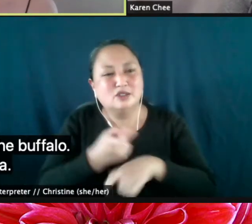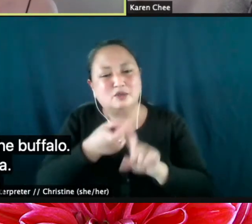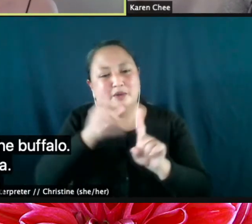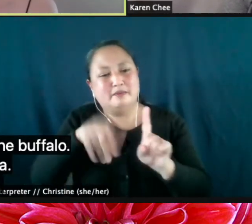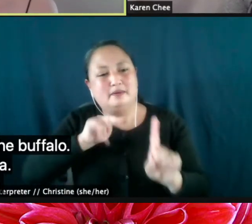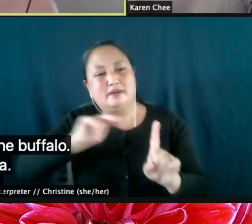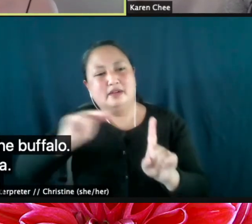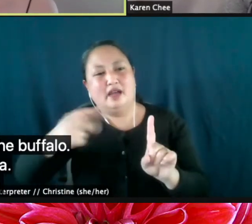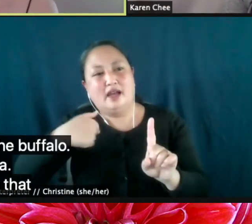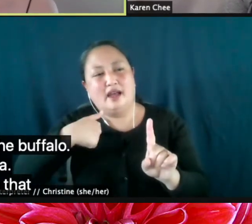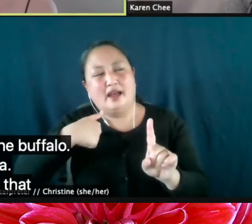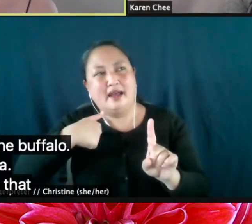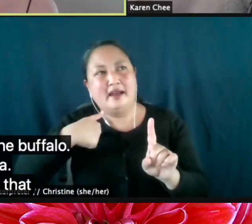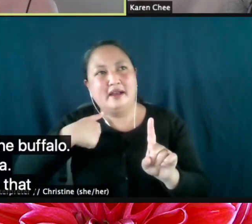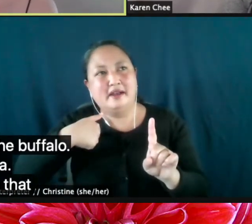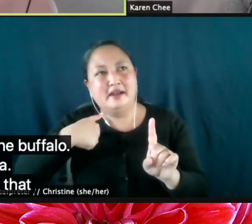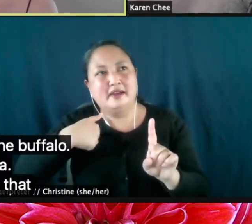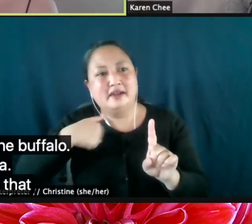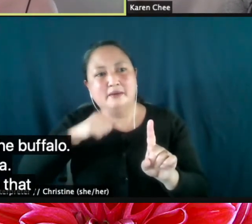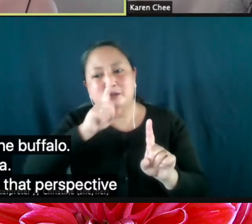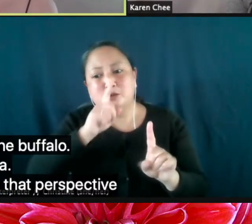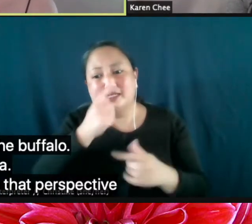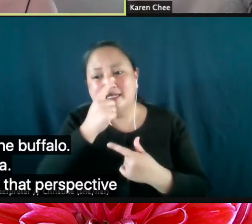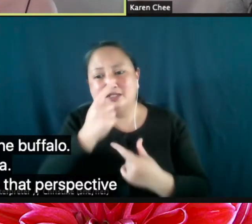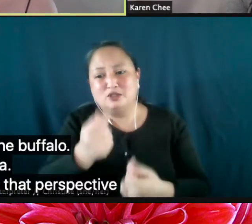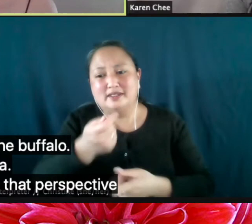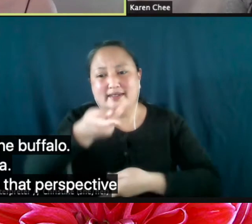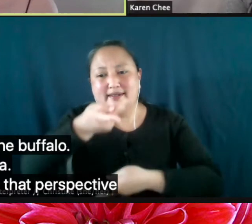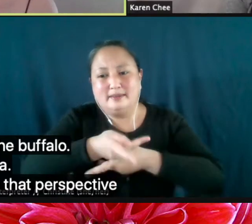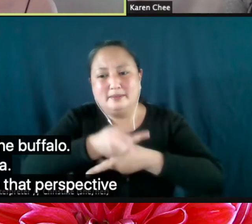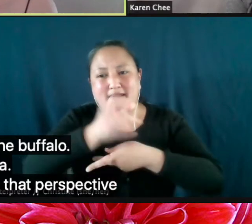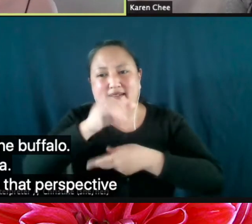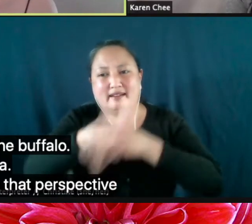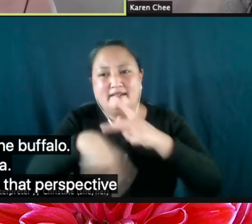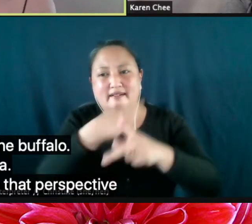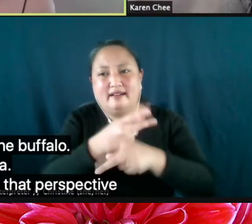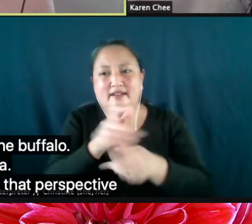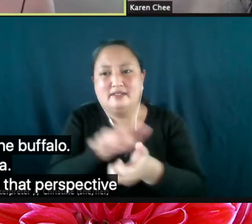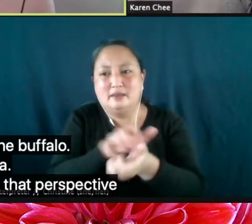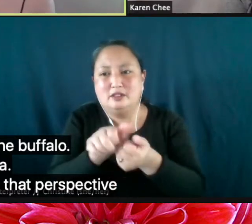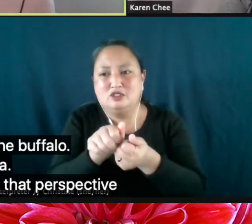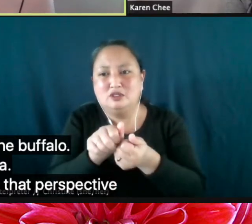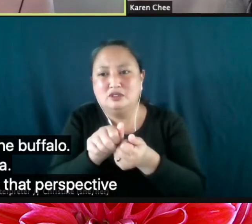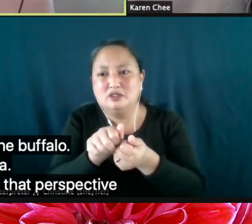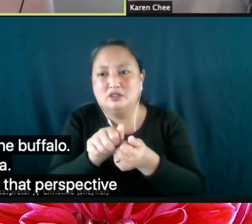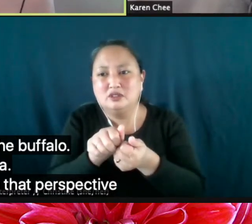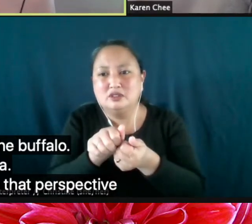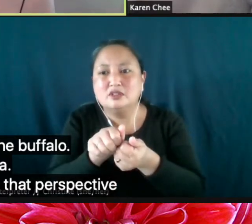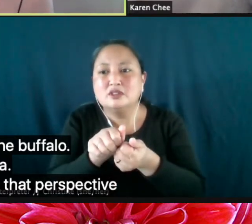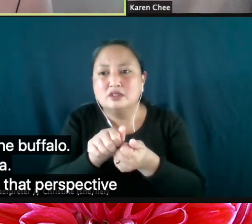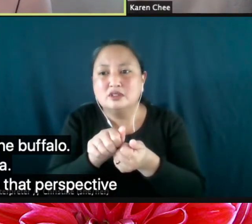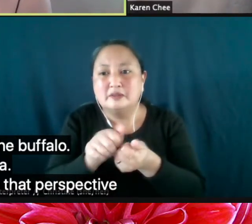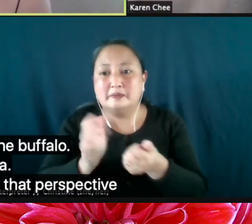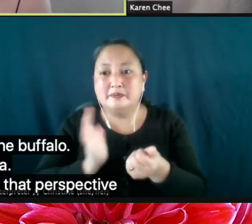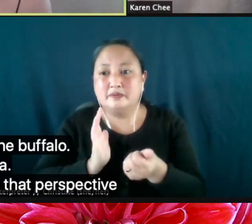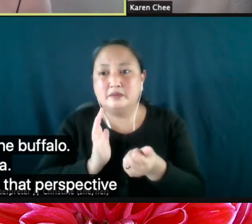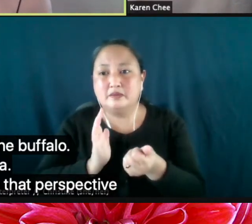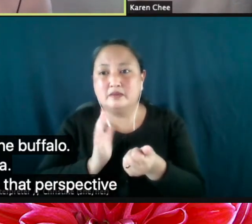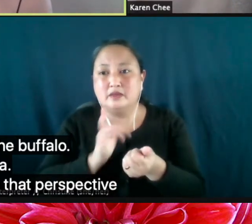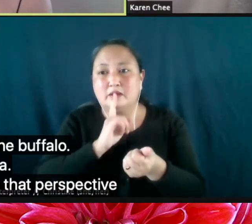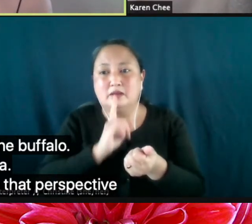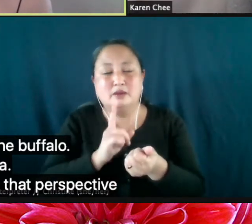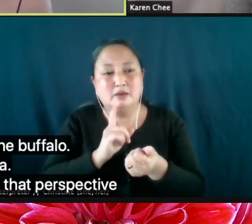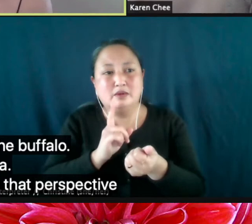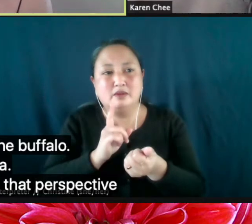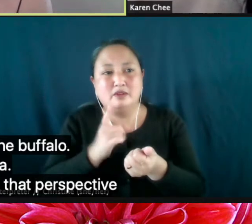I was really interested in keeping that kind of damage to the land and the human toll on the land really realistic, for lack